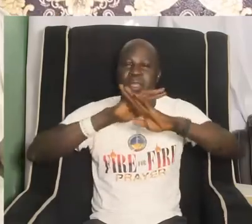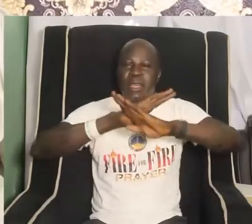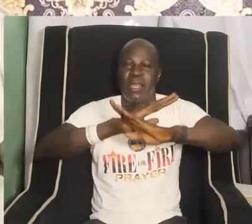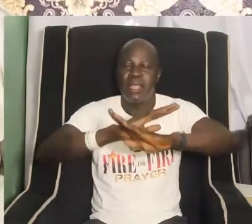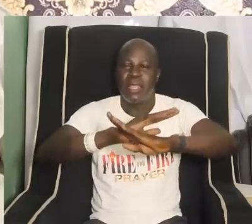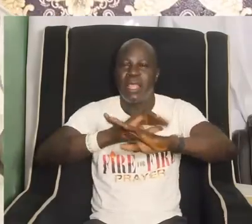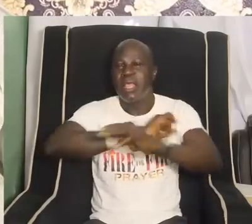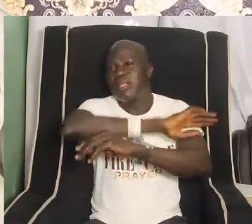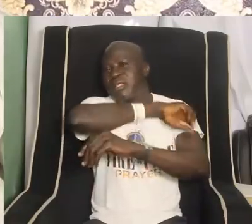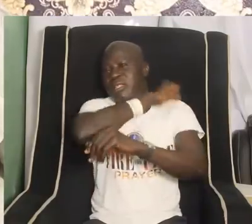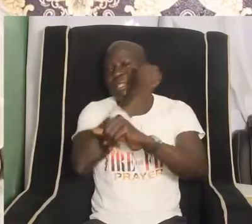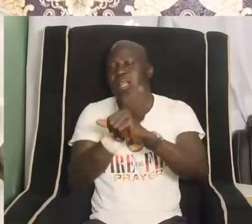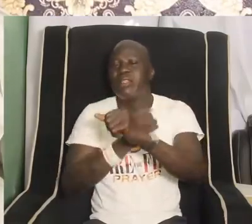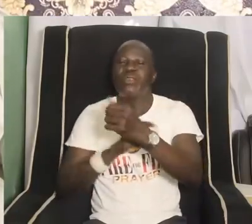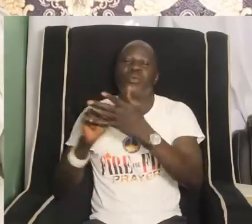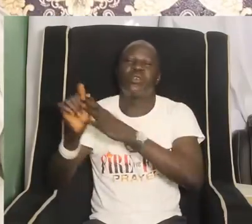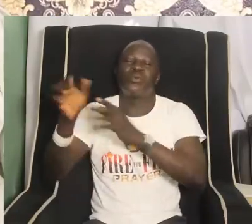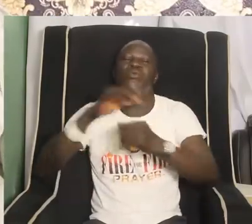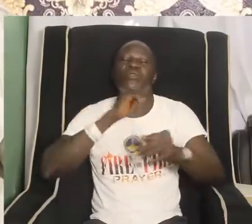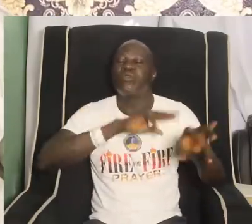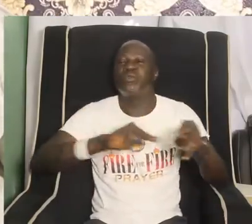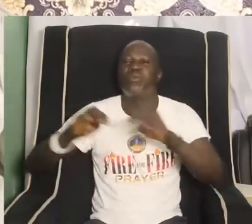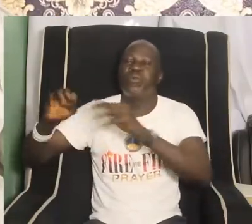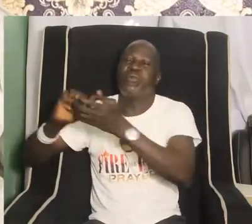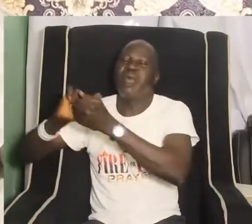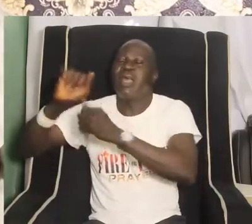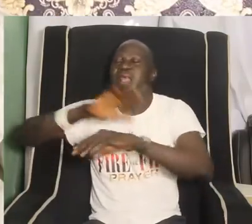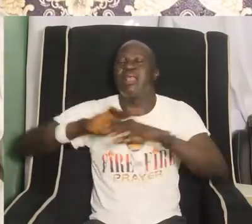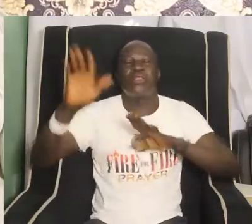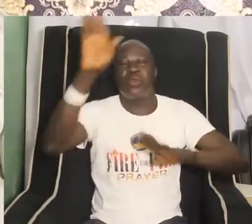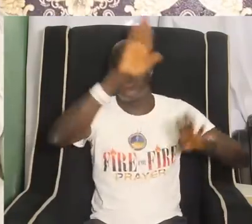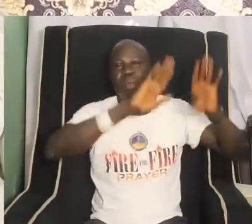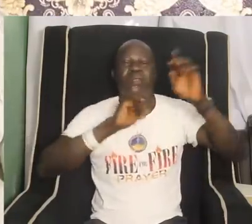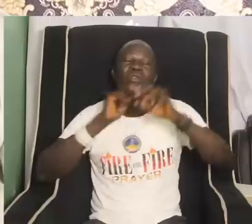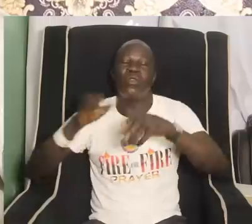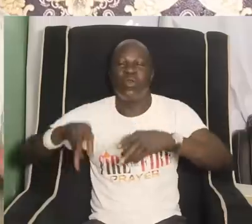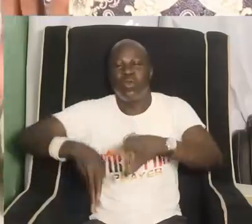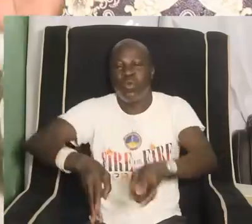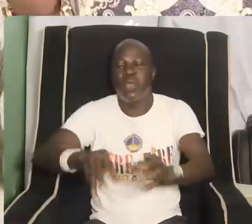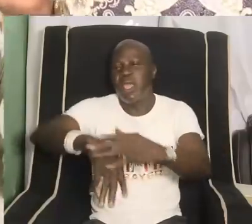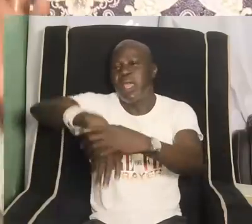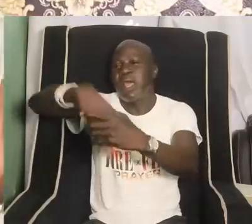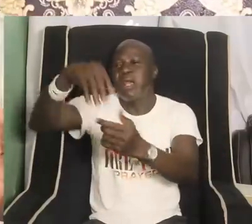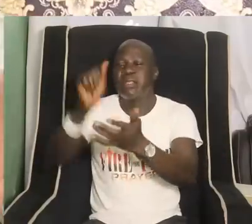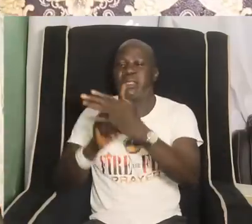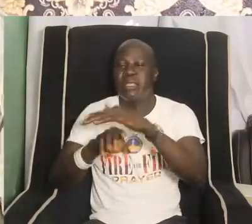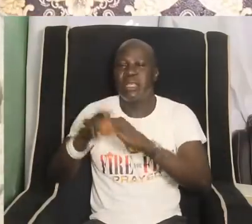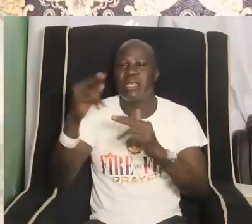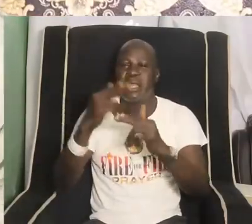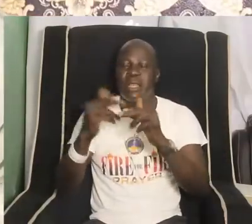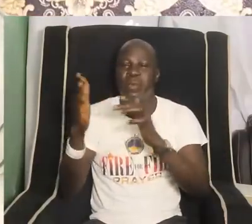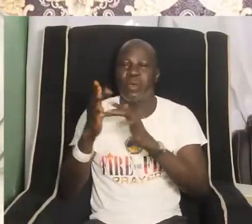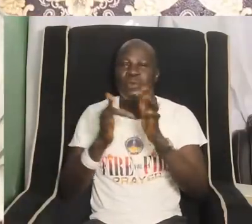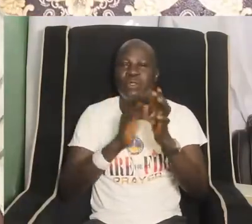of delay ase ma koja forces of don't move far ogun ko sona ma battle of the way out madu le makansala ya in the name of